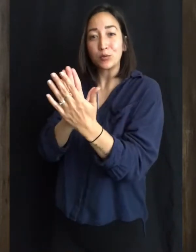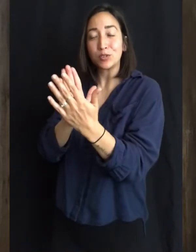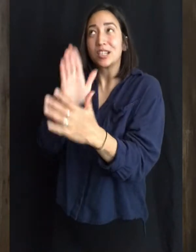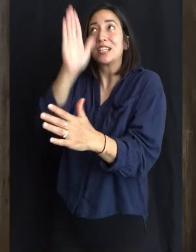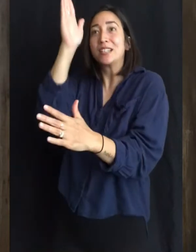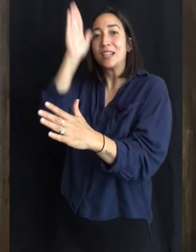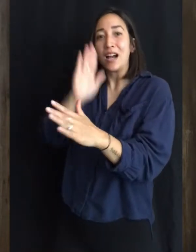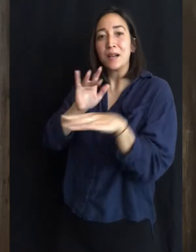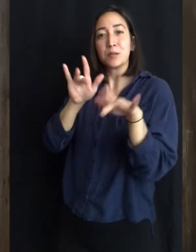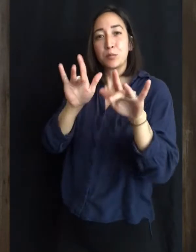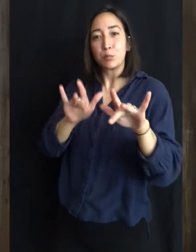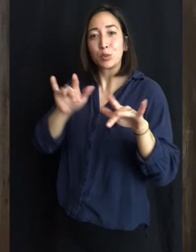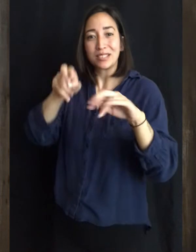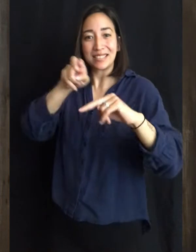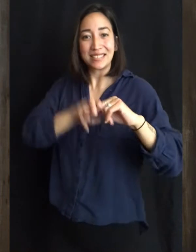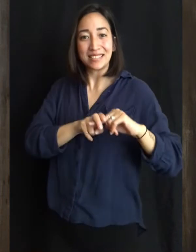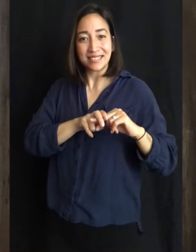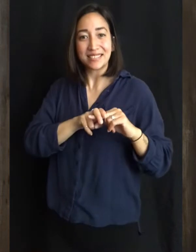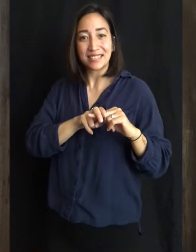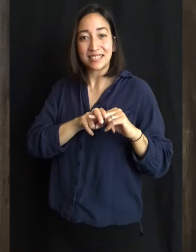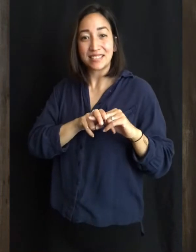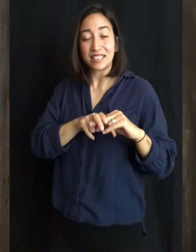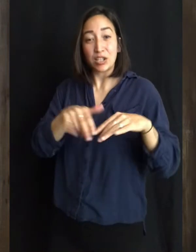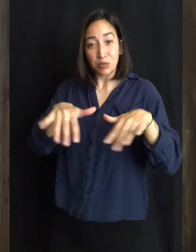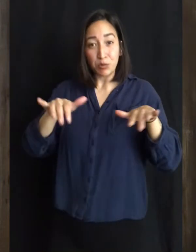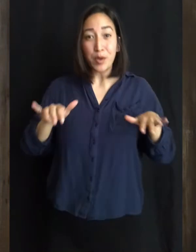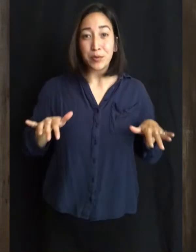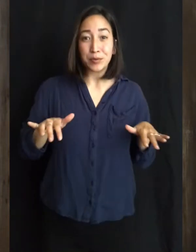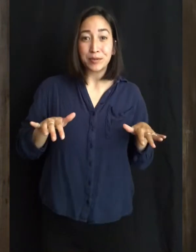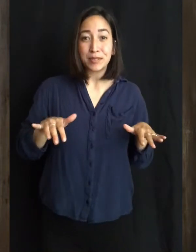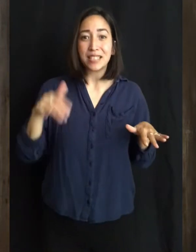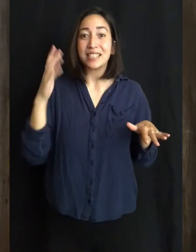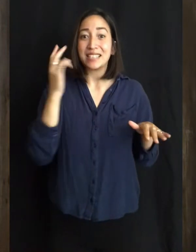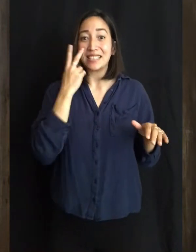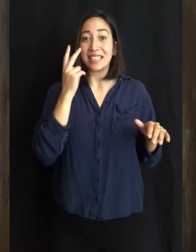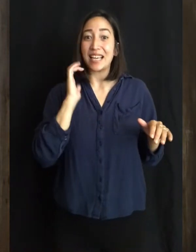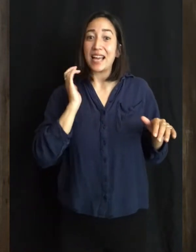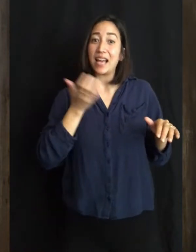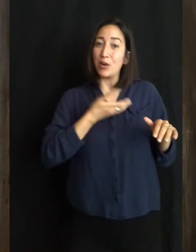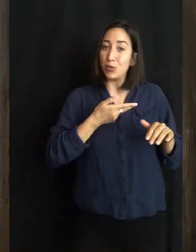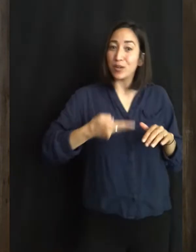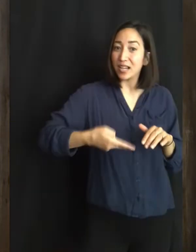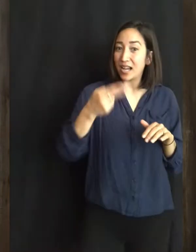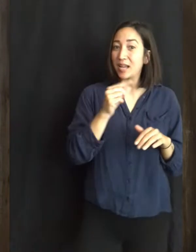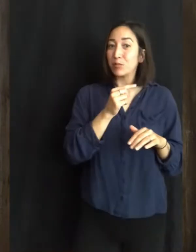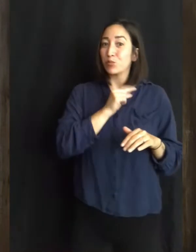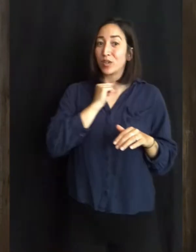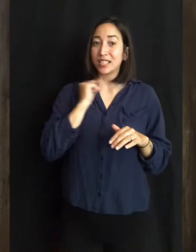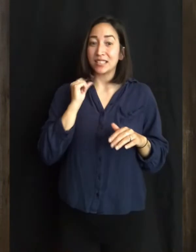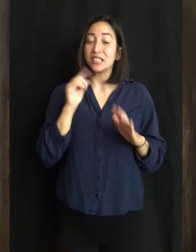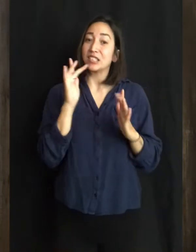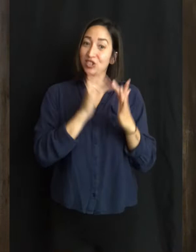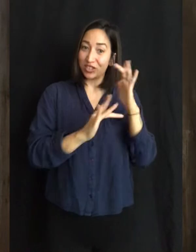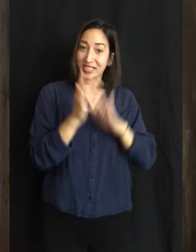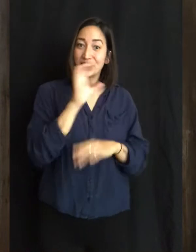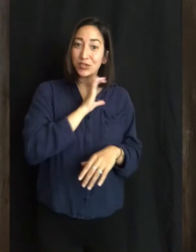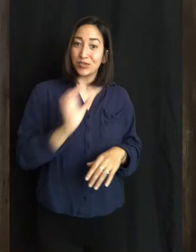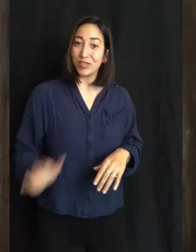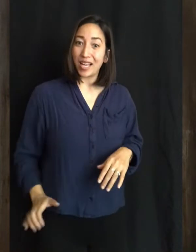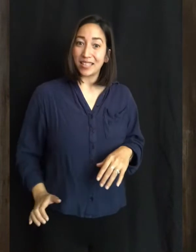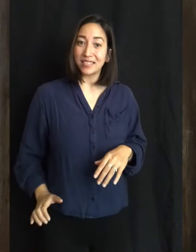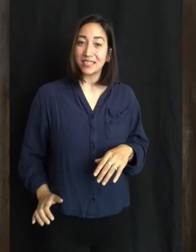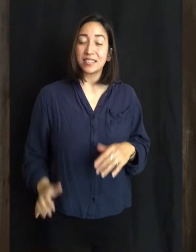the mercy seat of God, because our high priest, Jesus Christ, the Messiah, made the